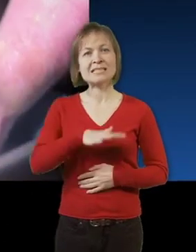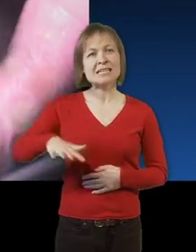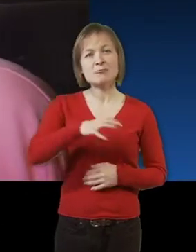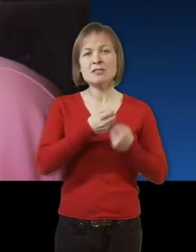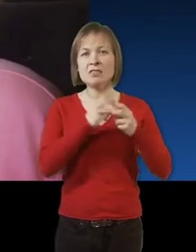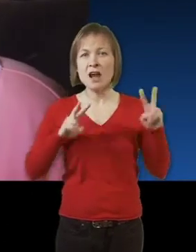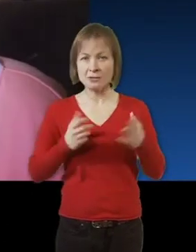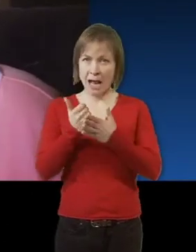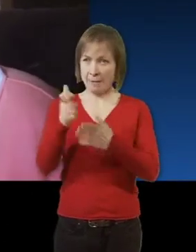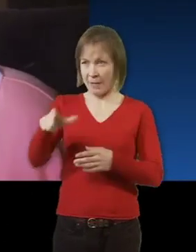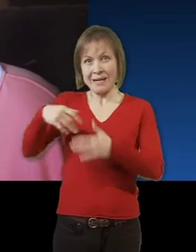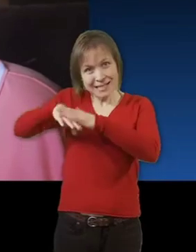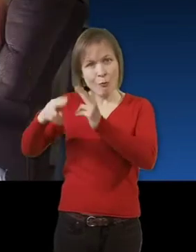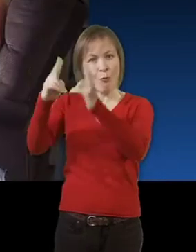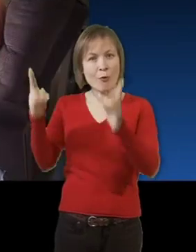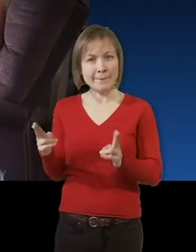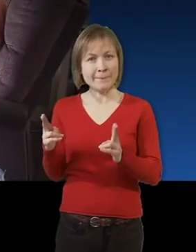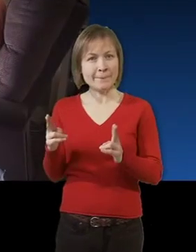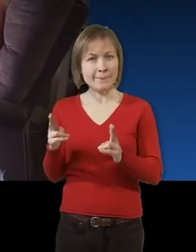District nurses help people in their homes.